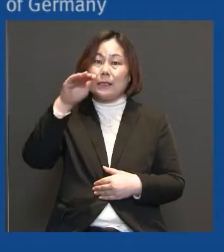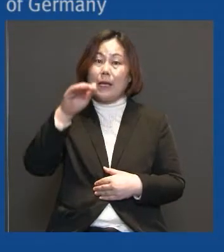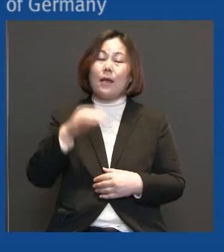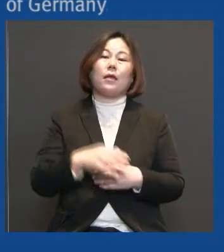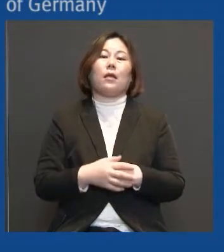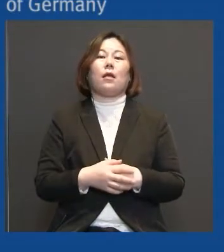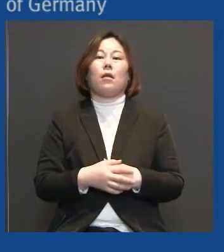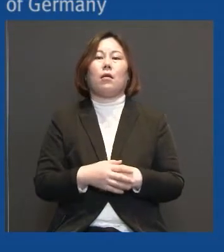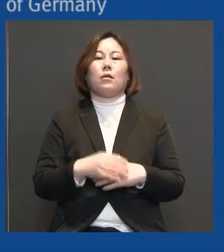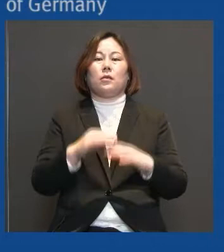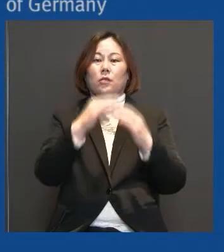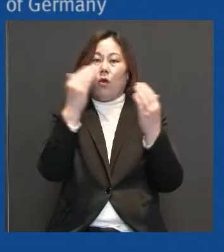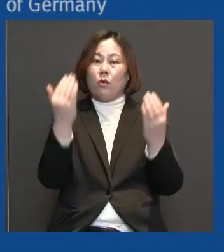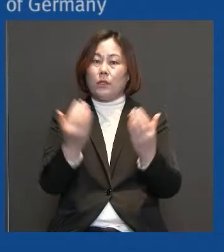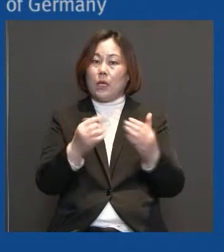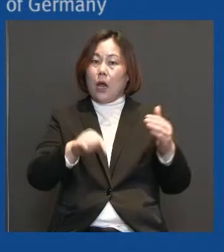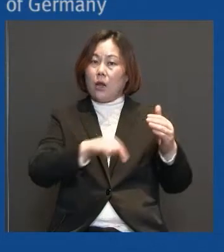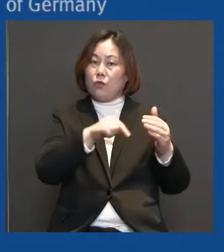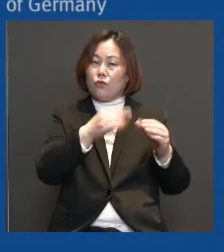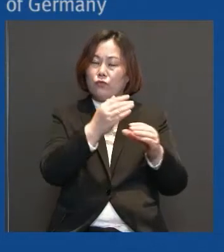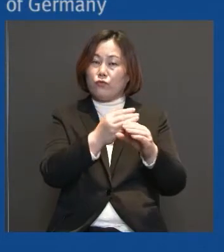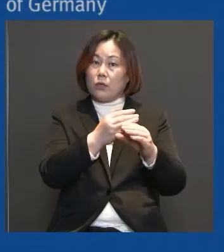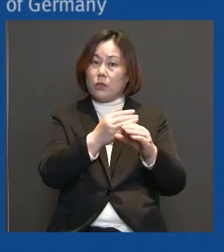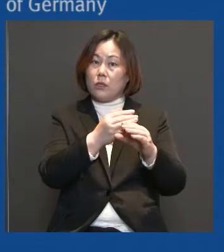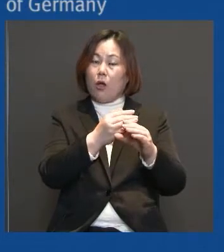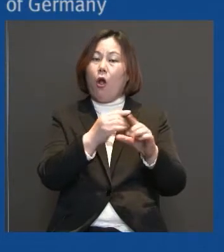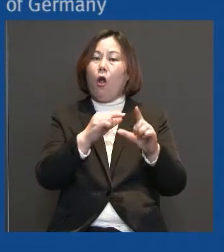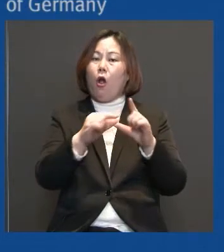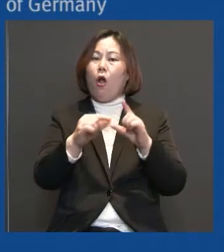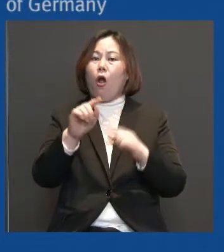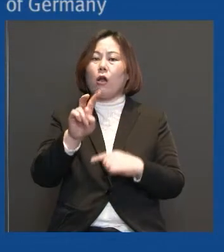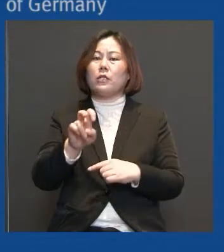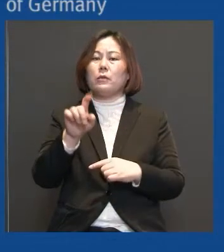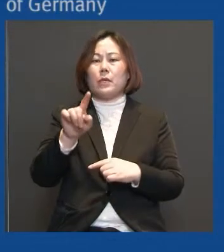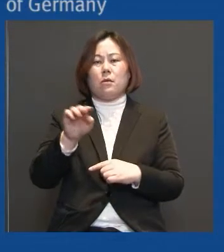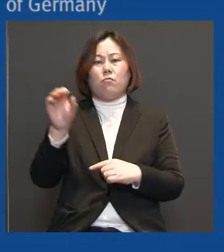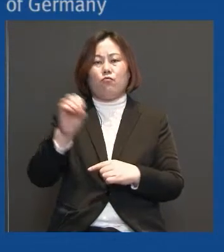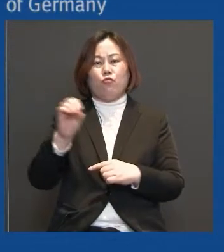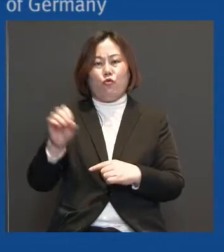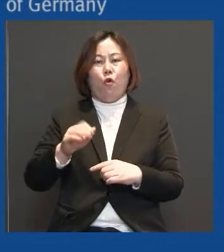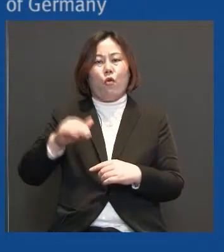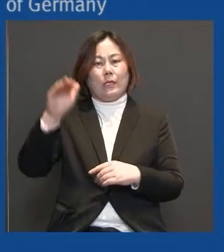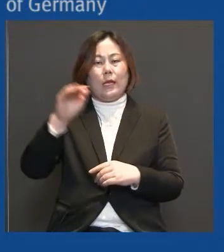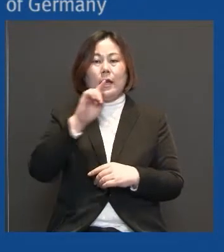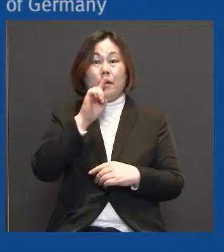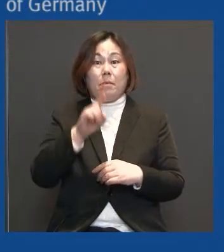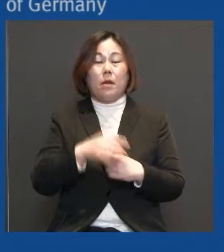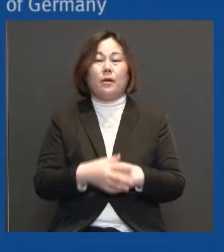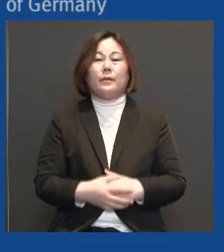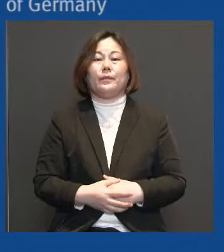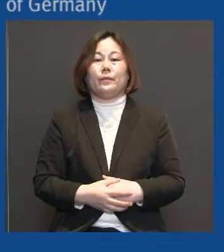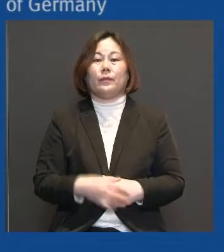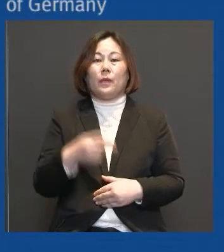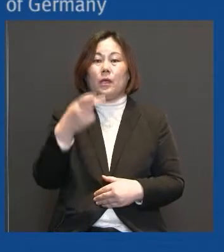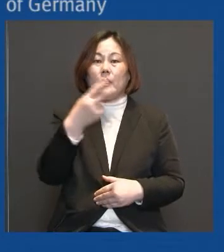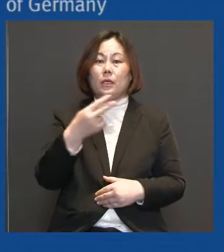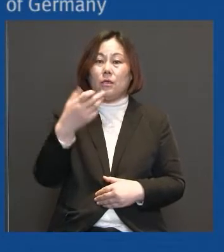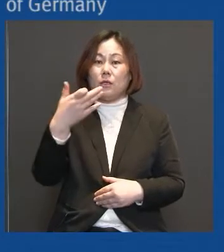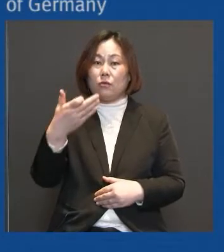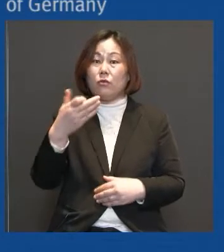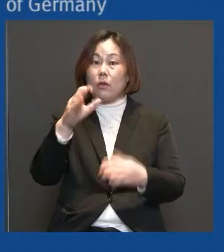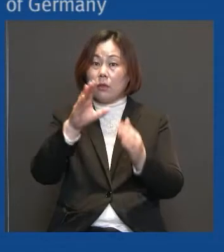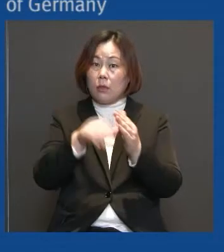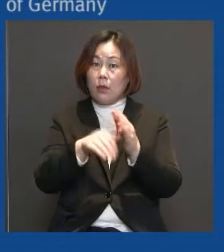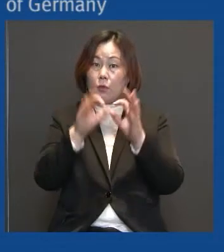Germany was reported at above 22%. And it has gone up from 2019, where the number was reported